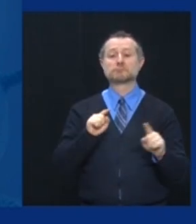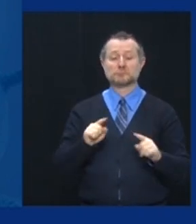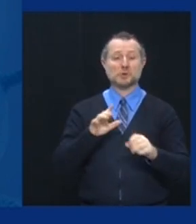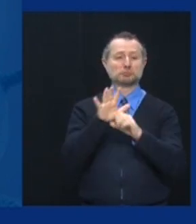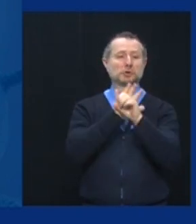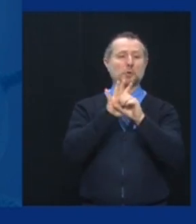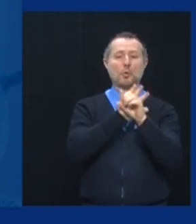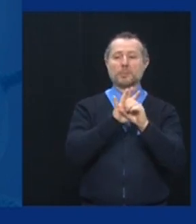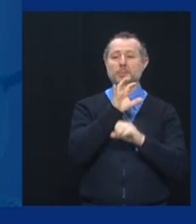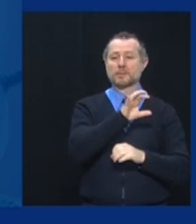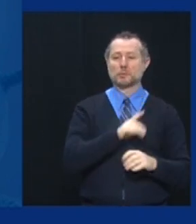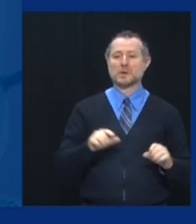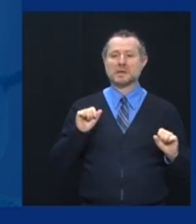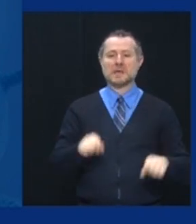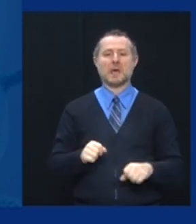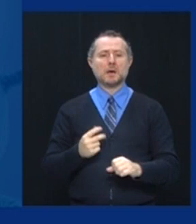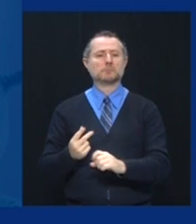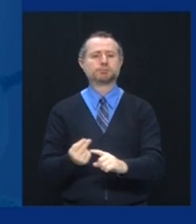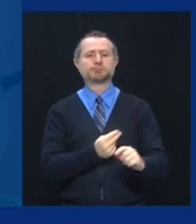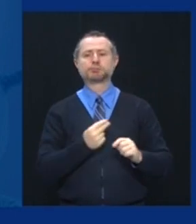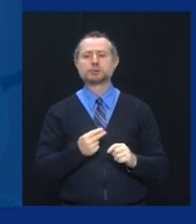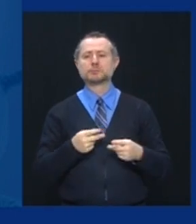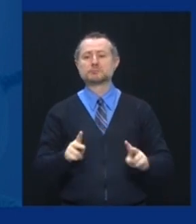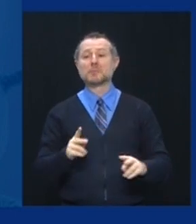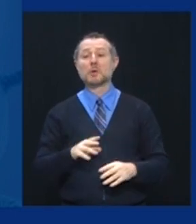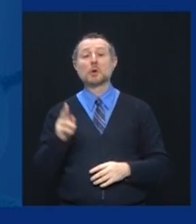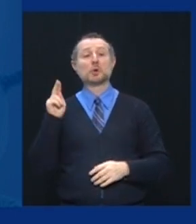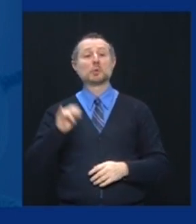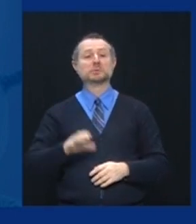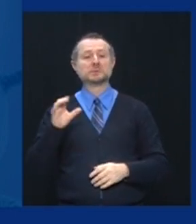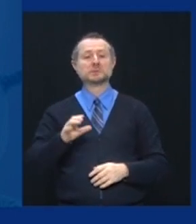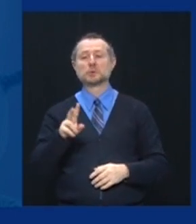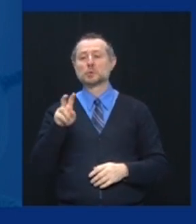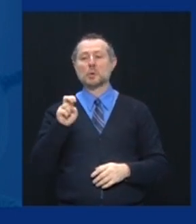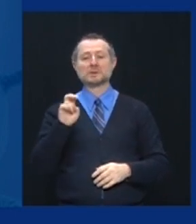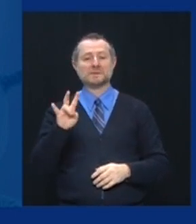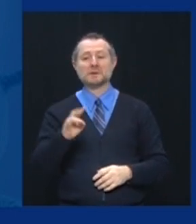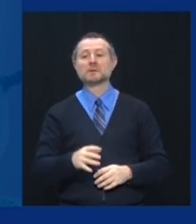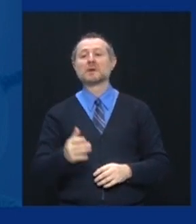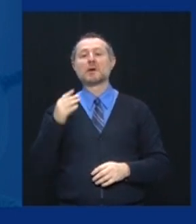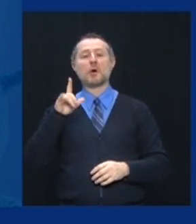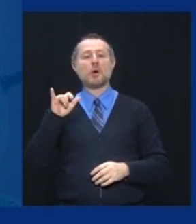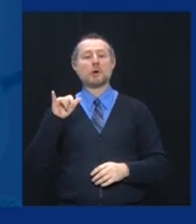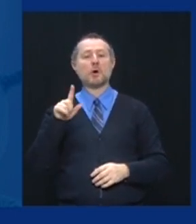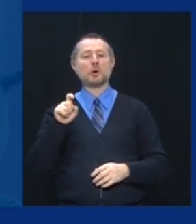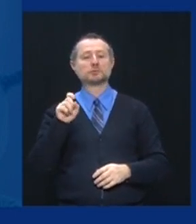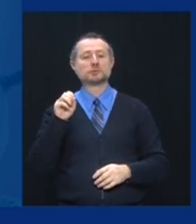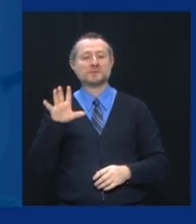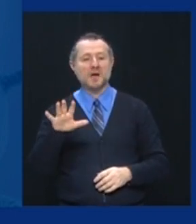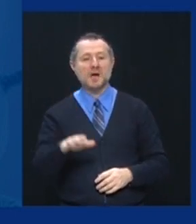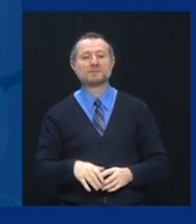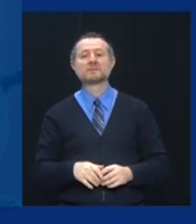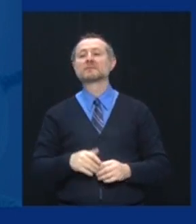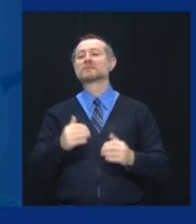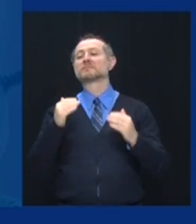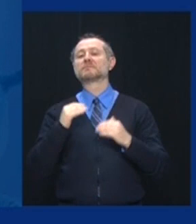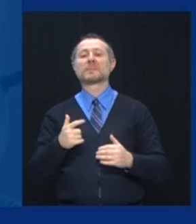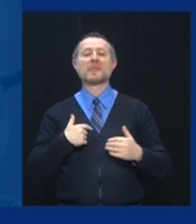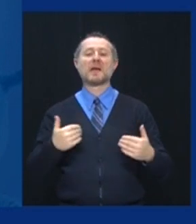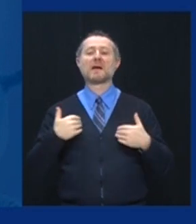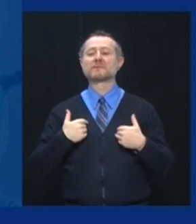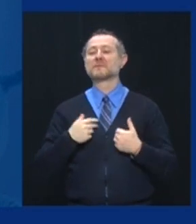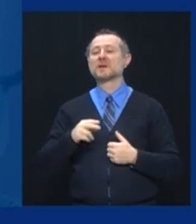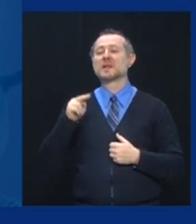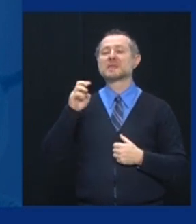healthcare workers. New York City, 200, Long Island, 105. So there's a network out